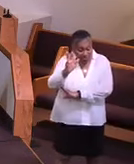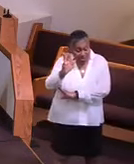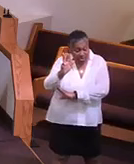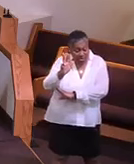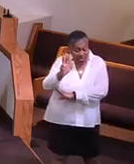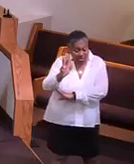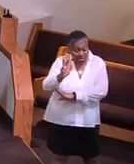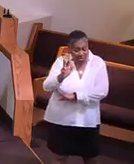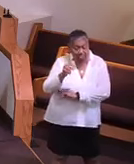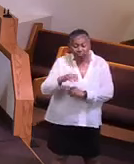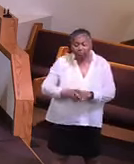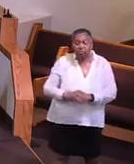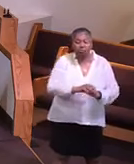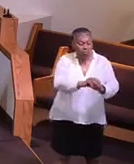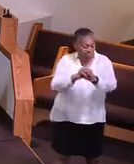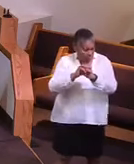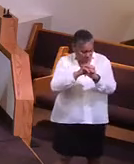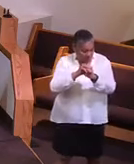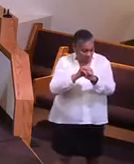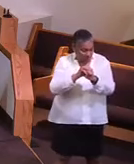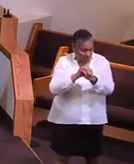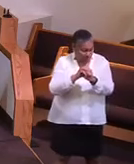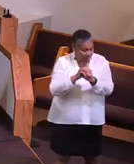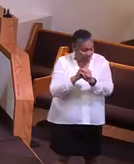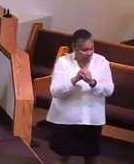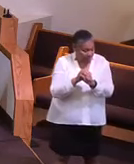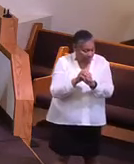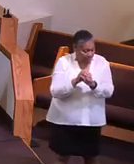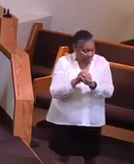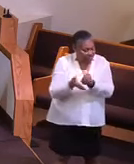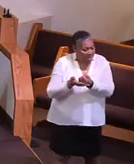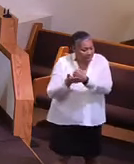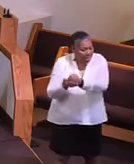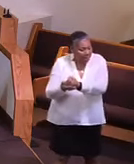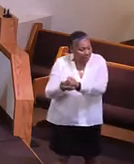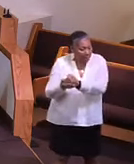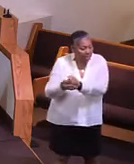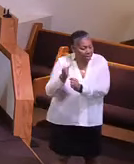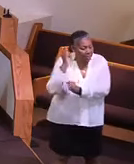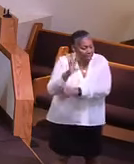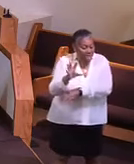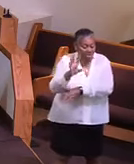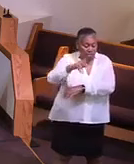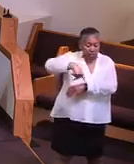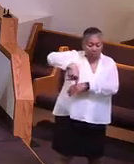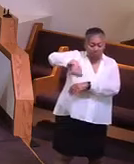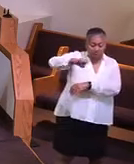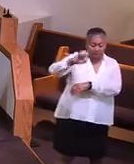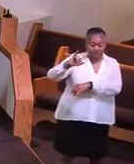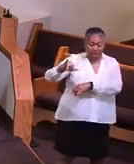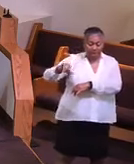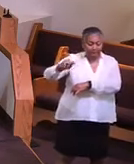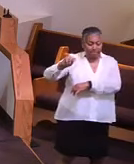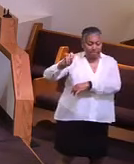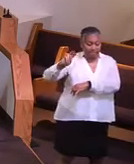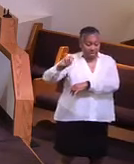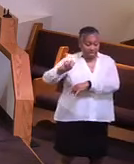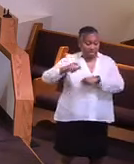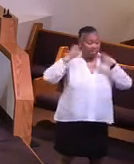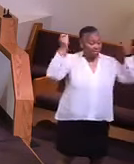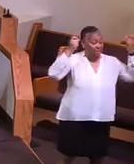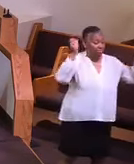be there worshiping. Amen. Helping Pastor Peyton, my good brother, and friend, celebrate 13